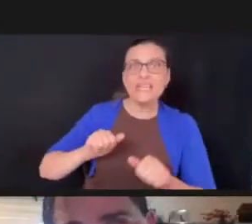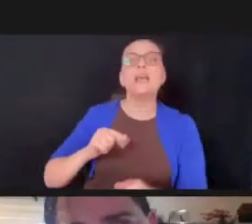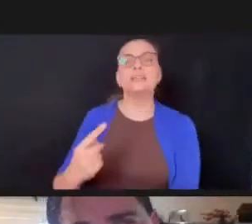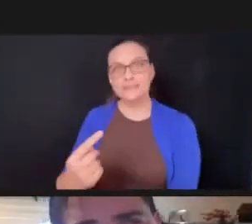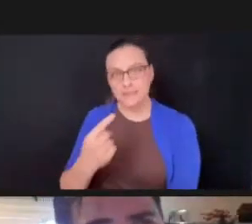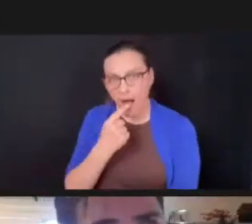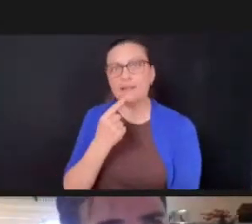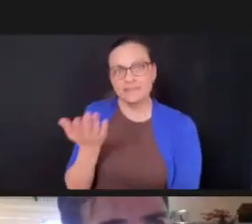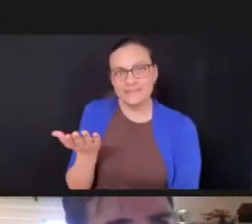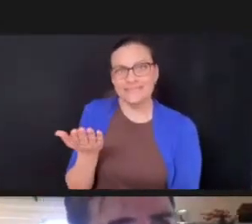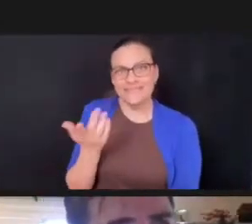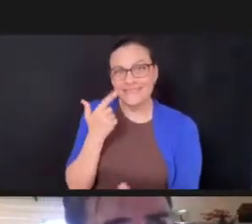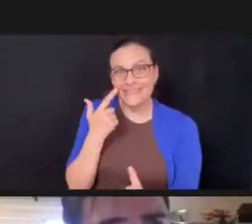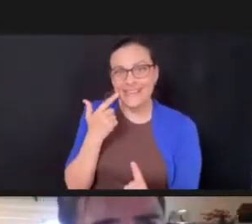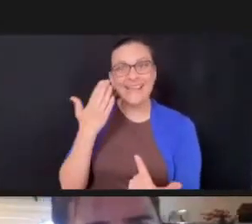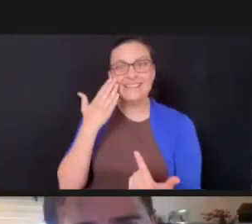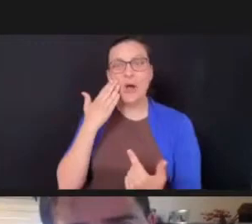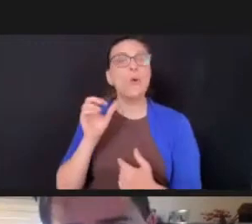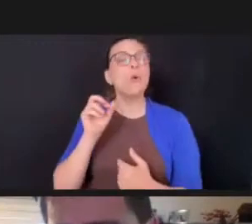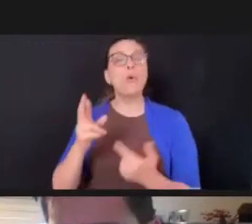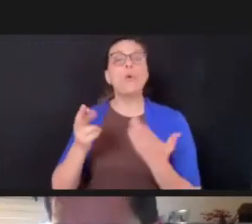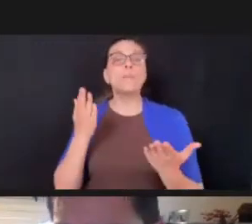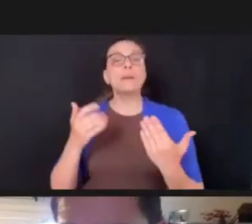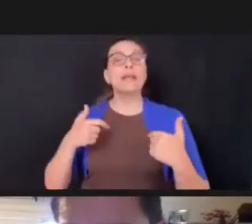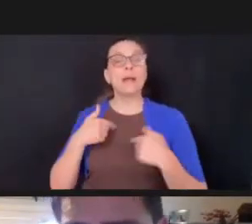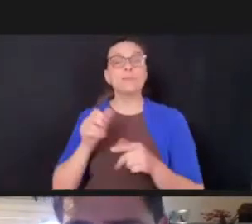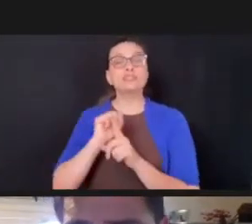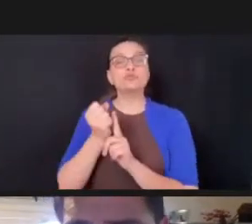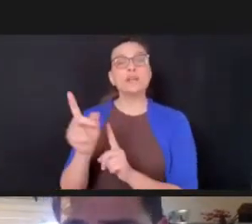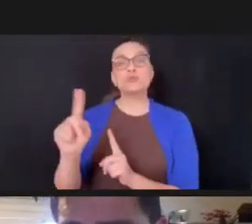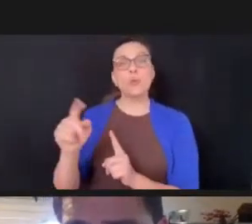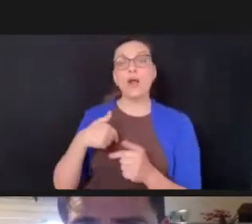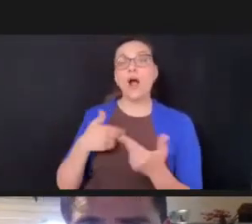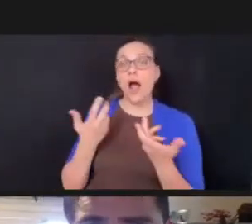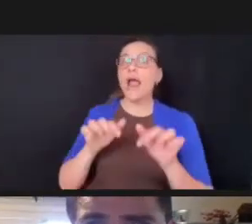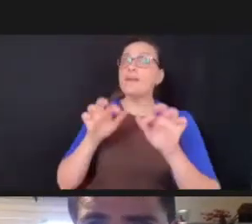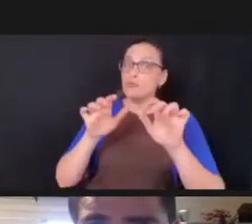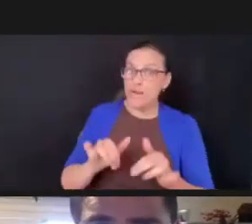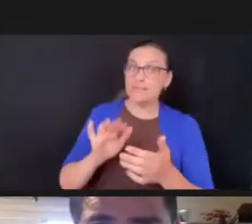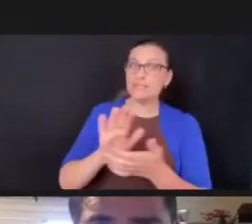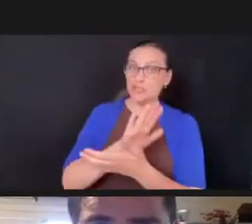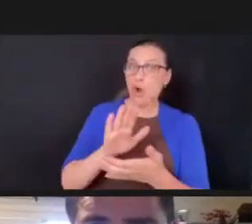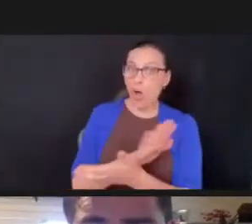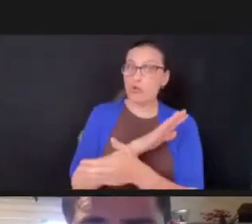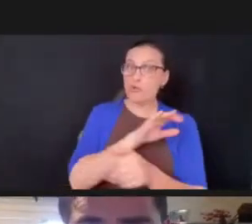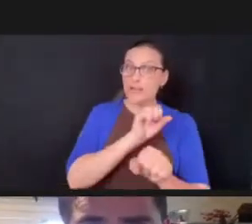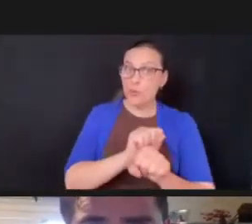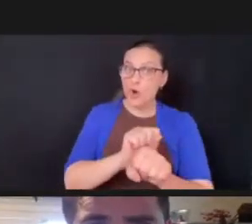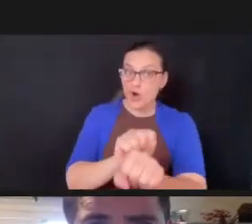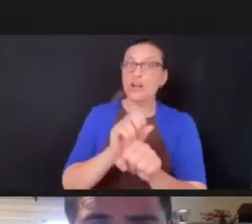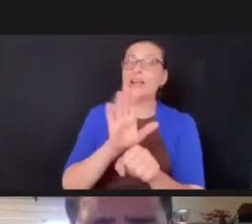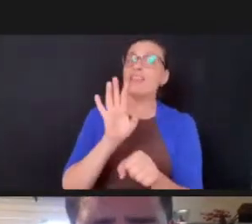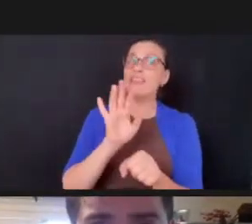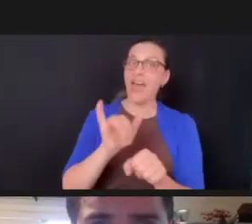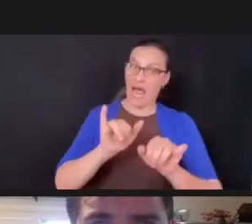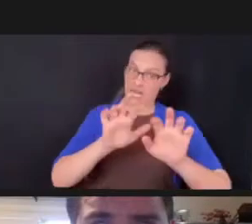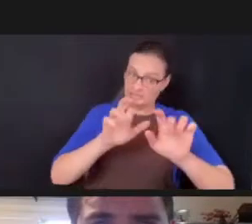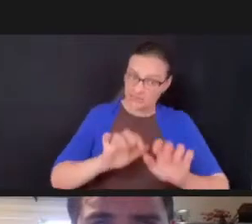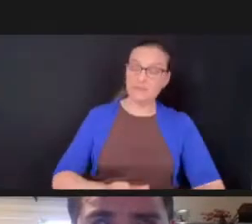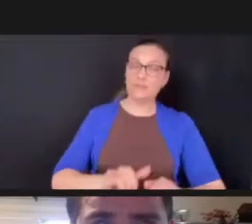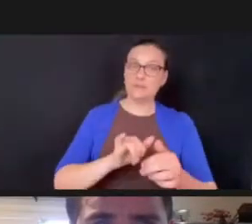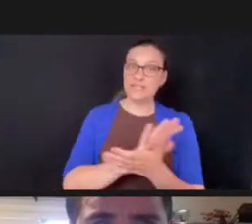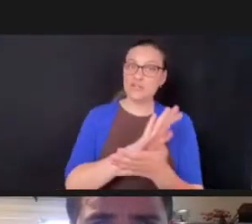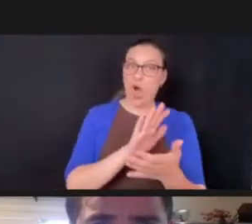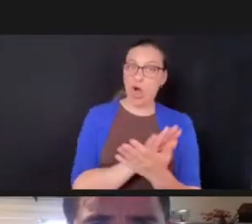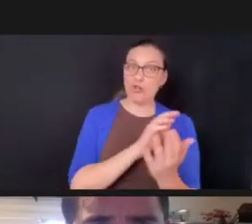Or I'm in a situation where I've written scholarly work that's involved disclosure, and I have had a lot